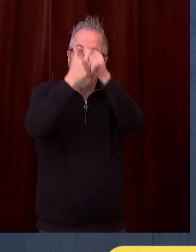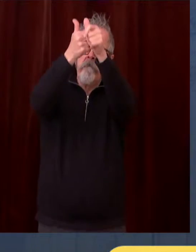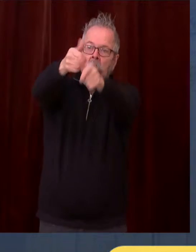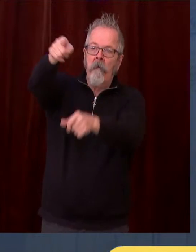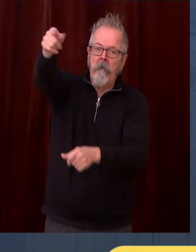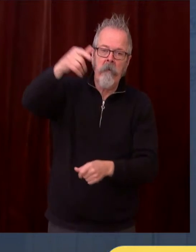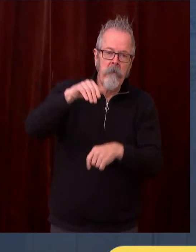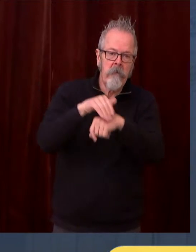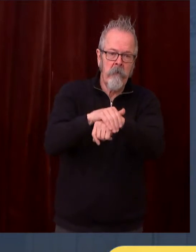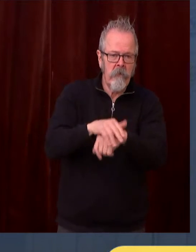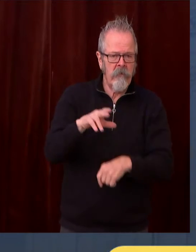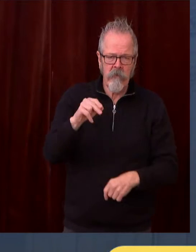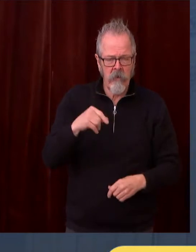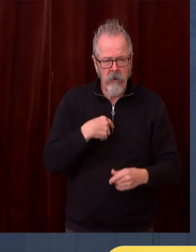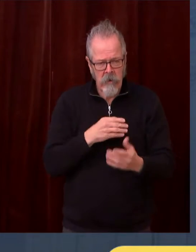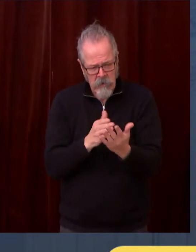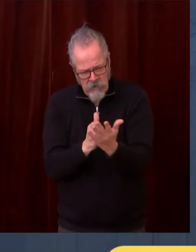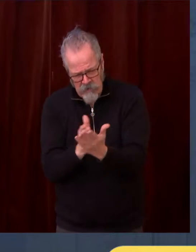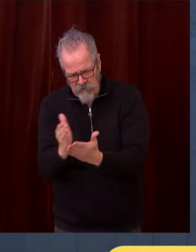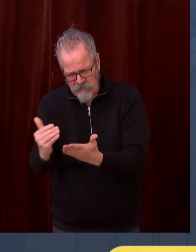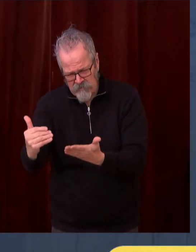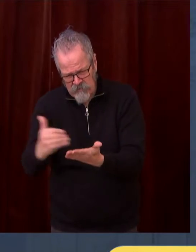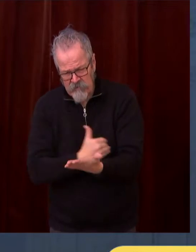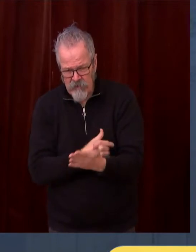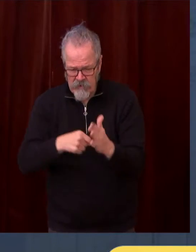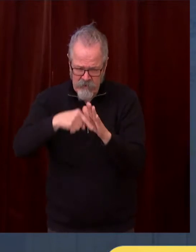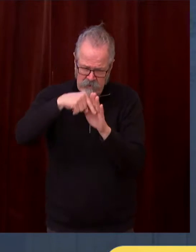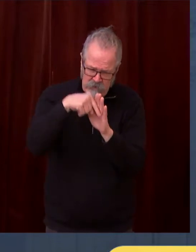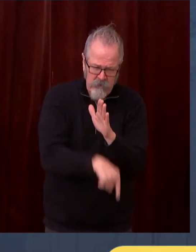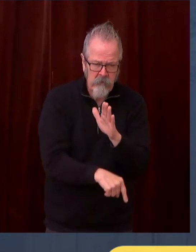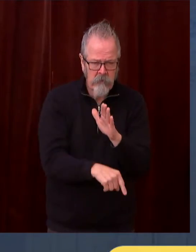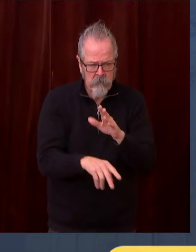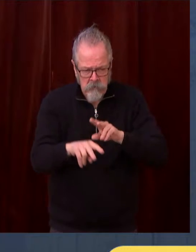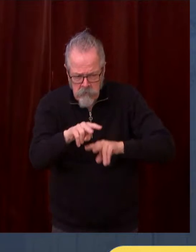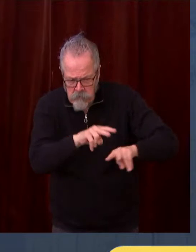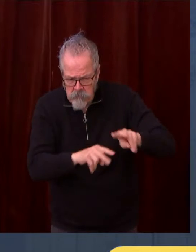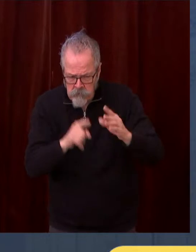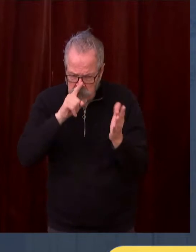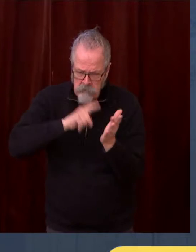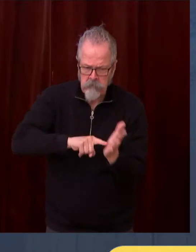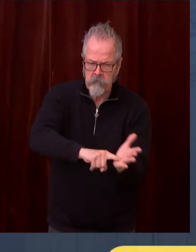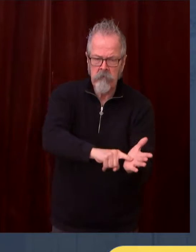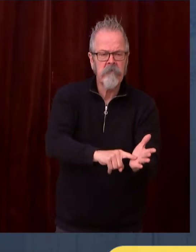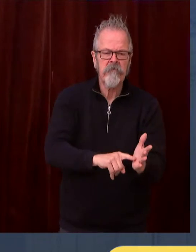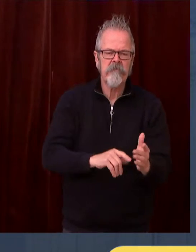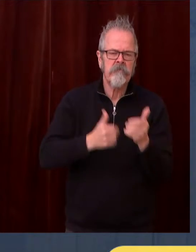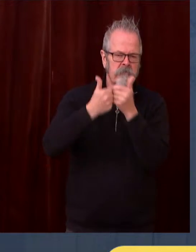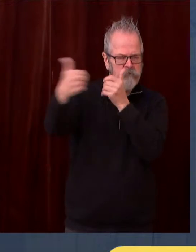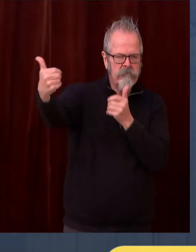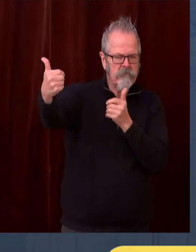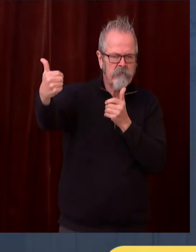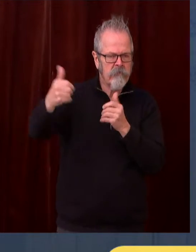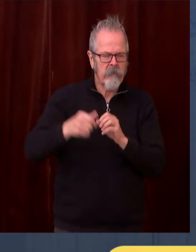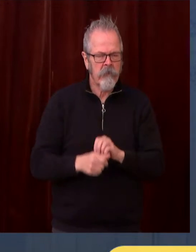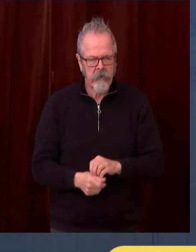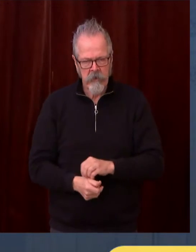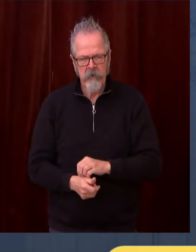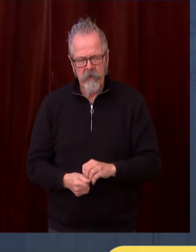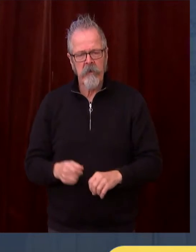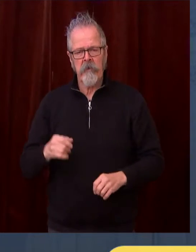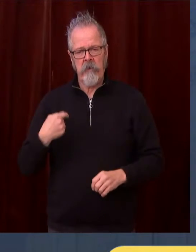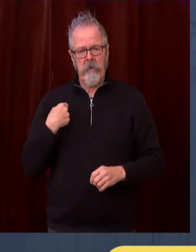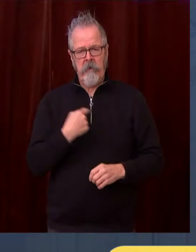think the systems are now also in place to confirm the safety of the vaccine as we go forward. This